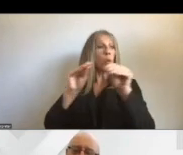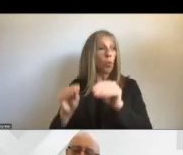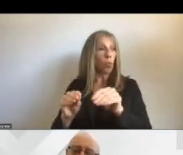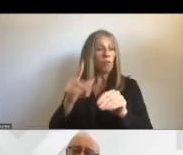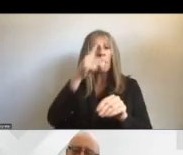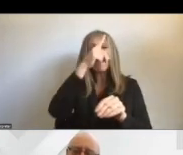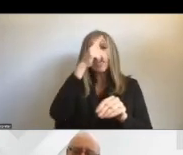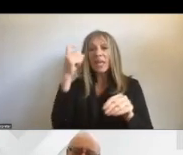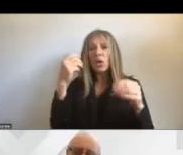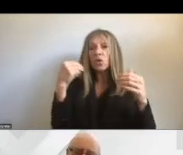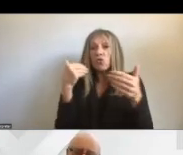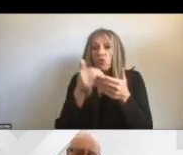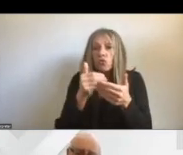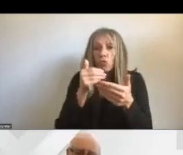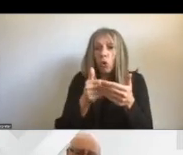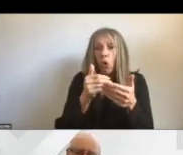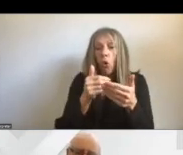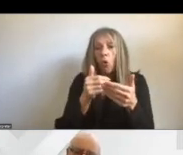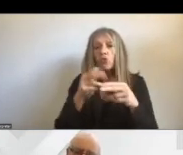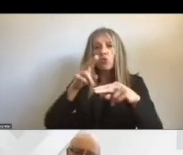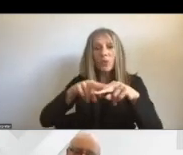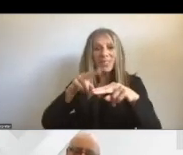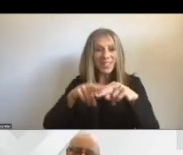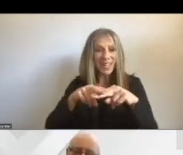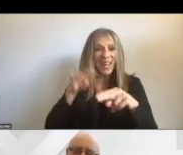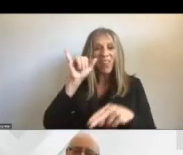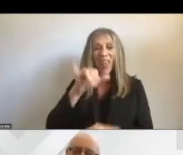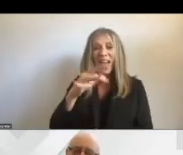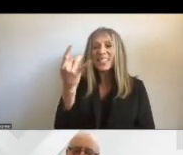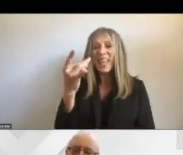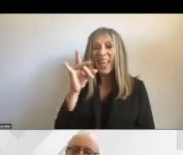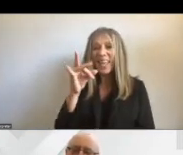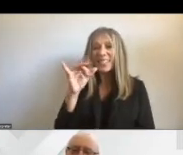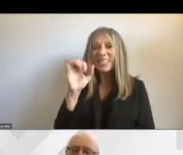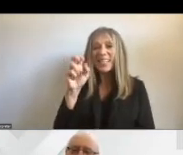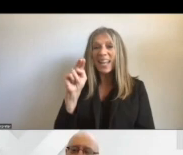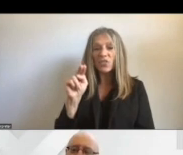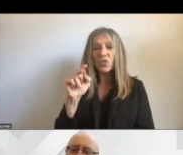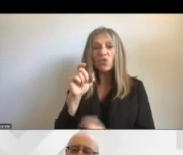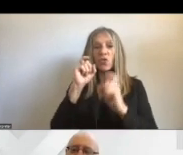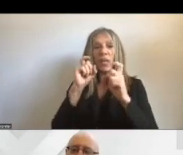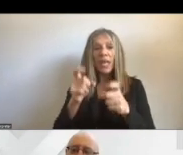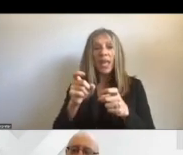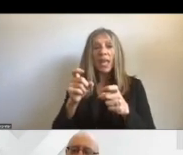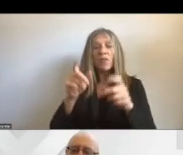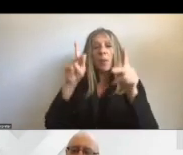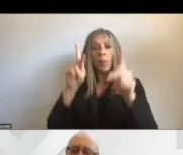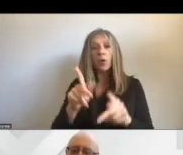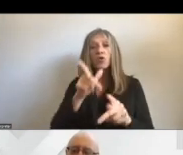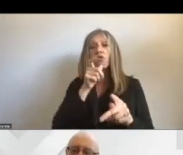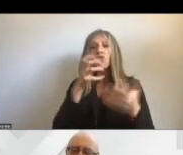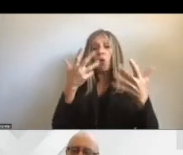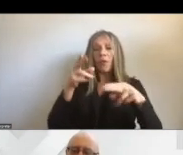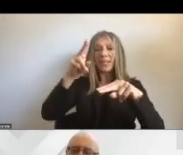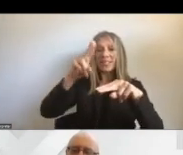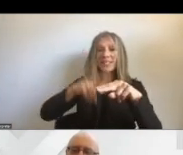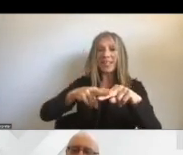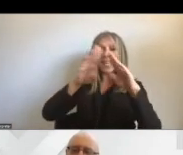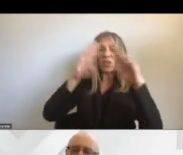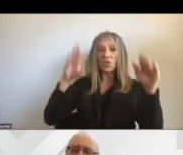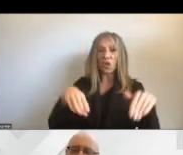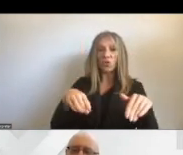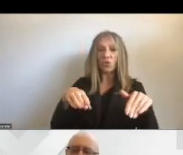maximum volume of 5 dBA, louder, that's decibels, louder than ambient sound.